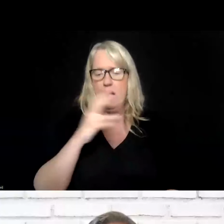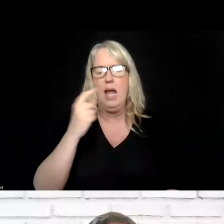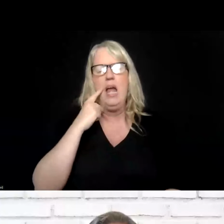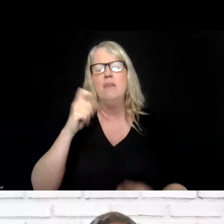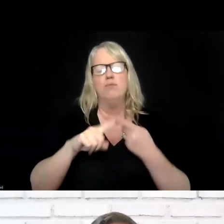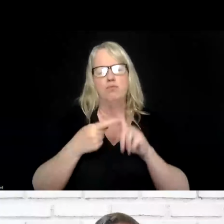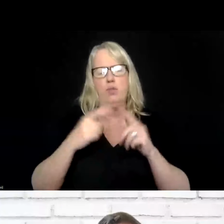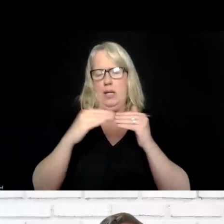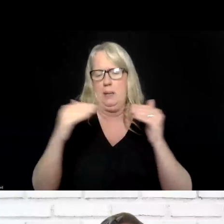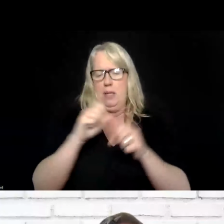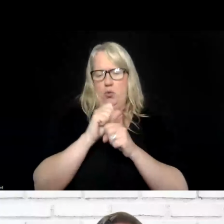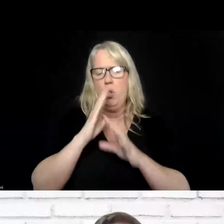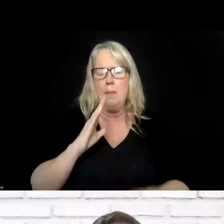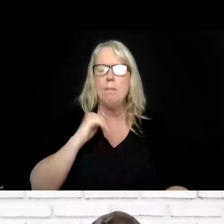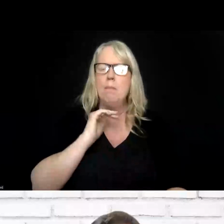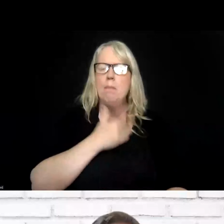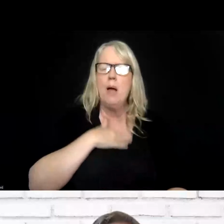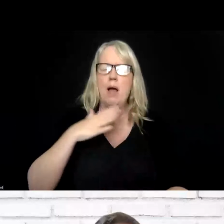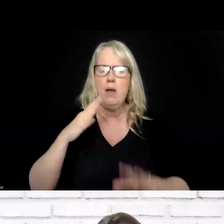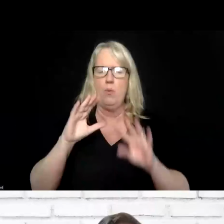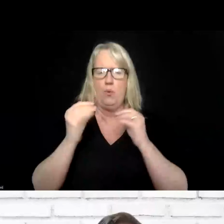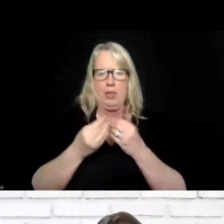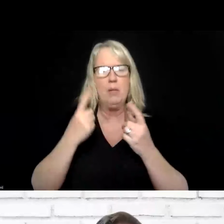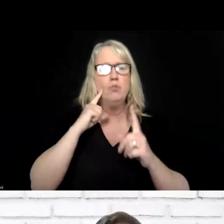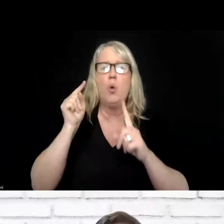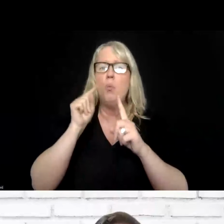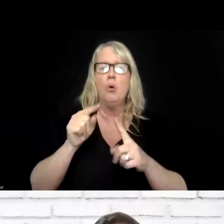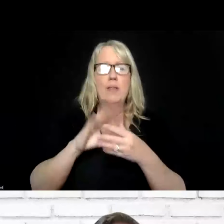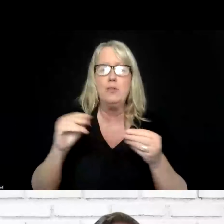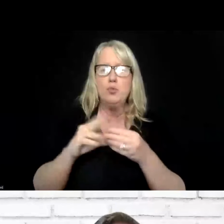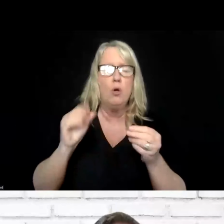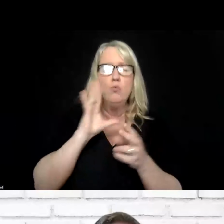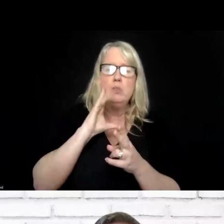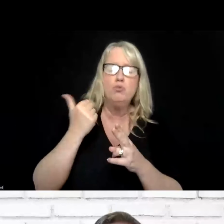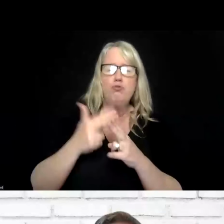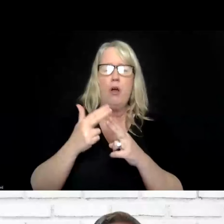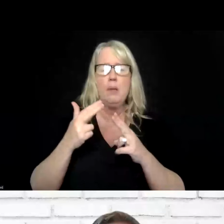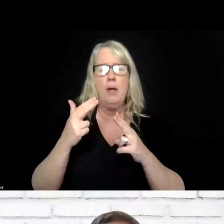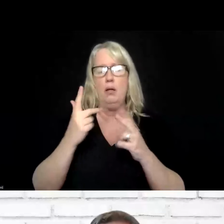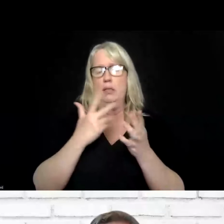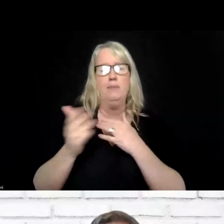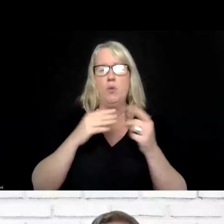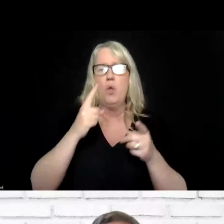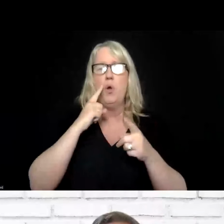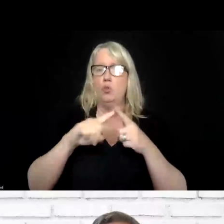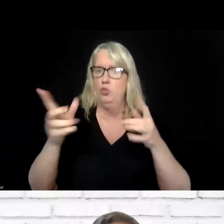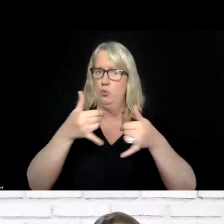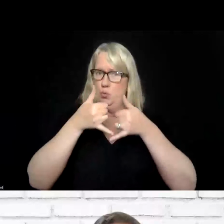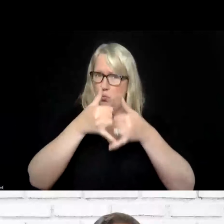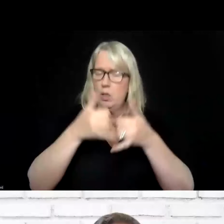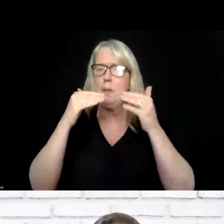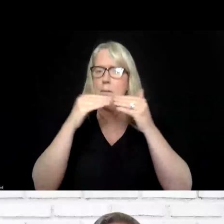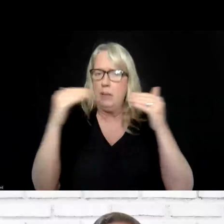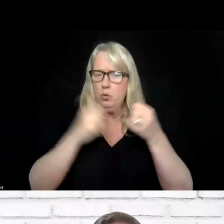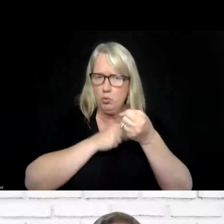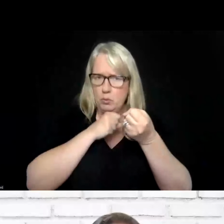in my organization. And the general gist of the story was to talk about, even though she was an award-winning peer support